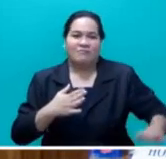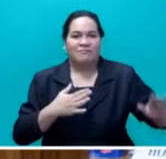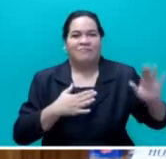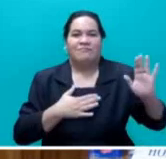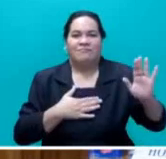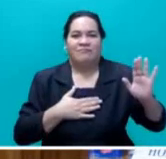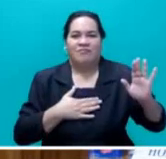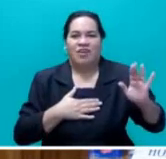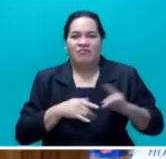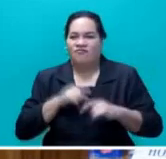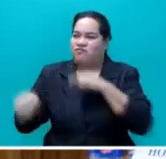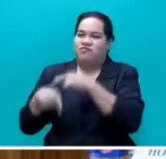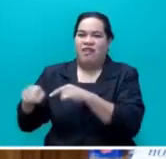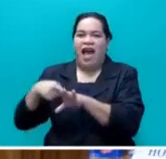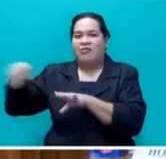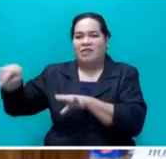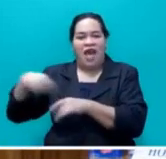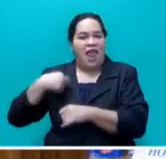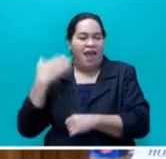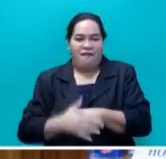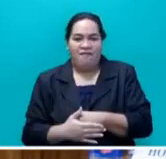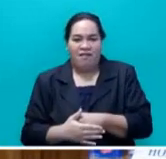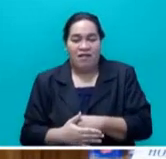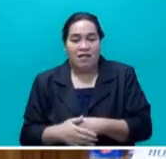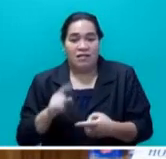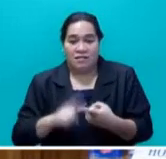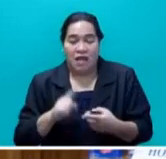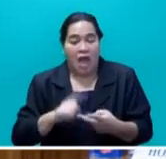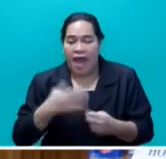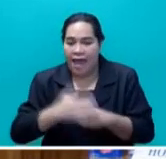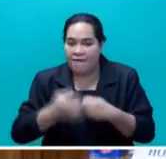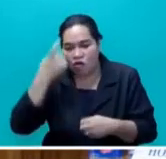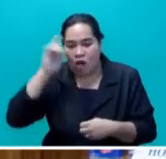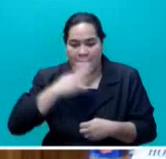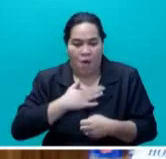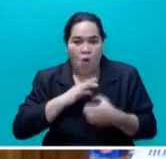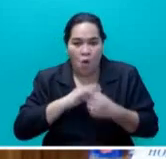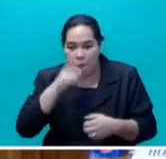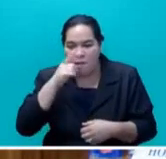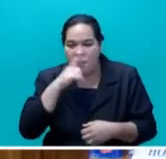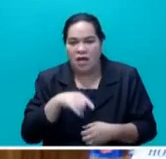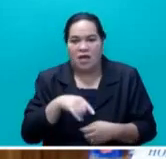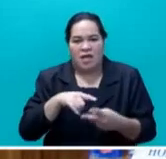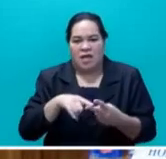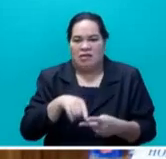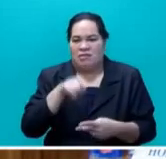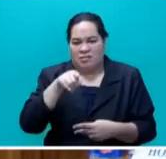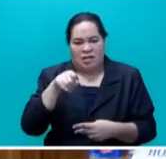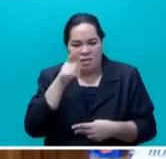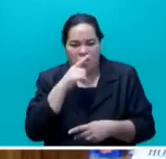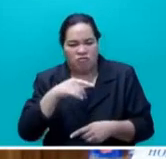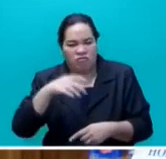member outside this House. Neither am I the honourable member that calls my own people uneducated, or that doesn't